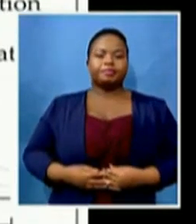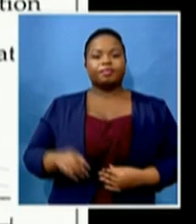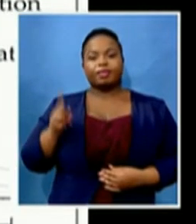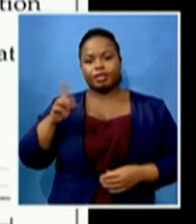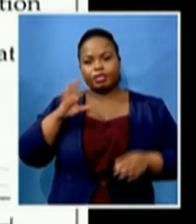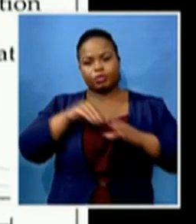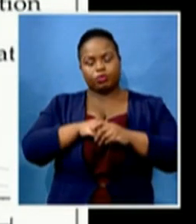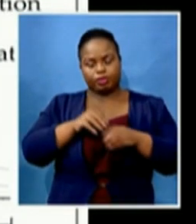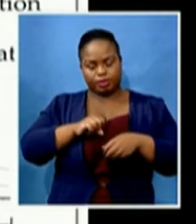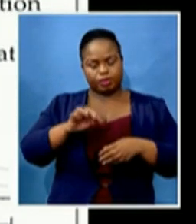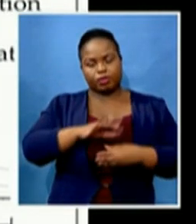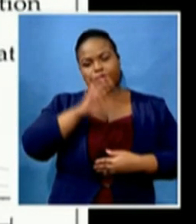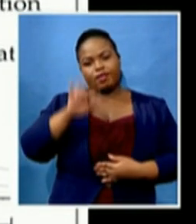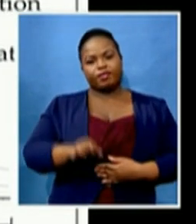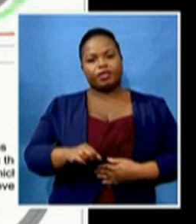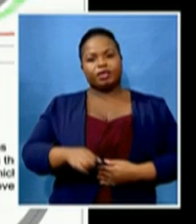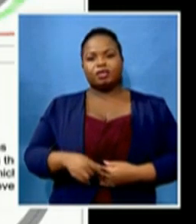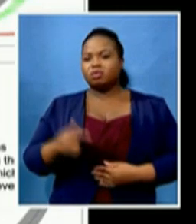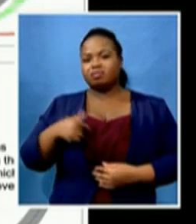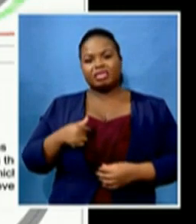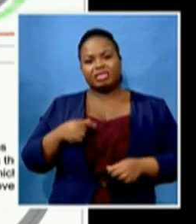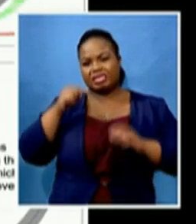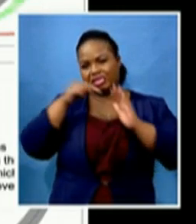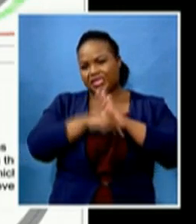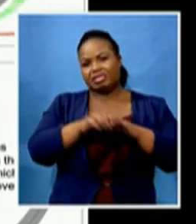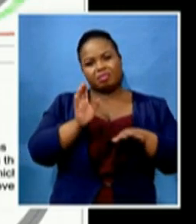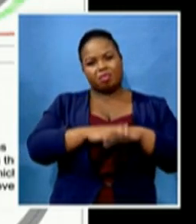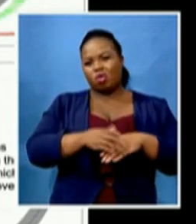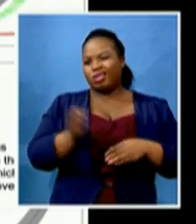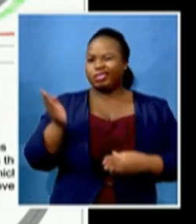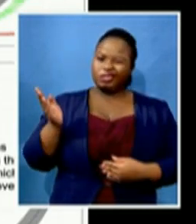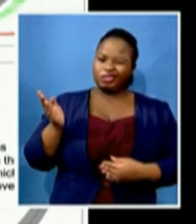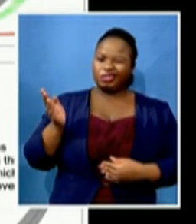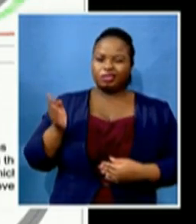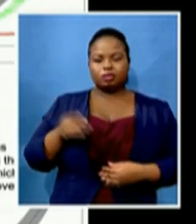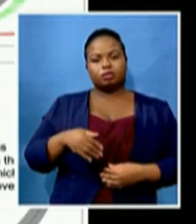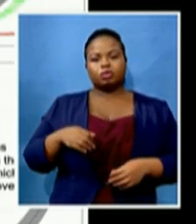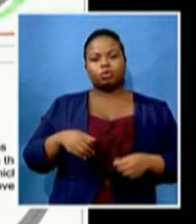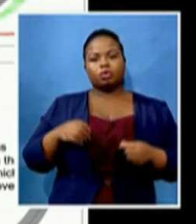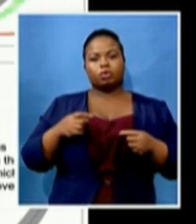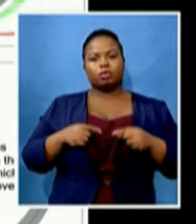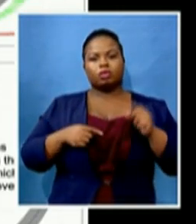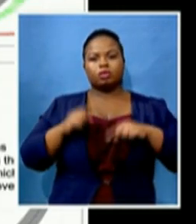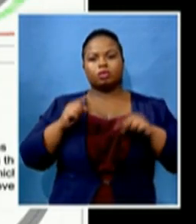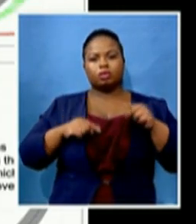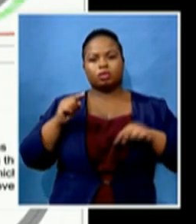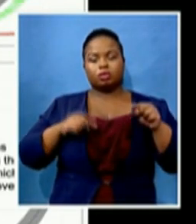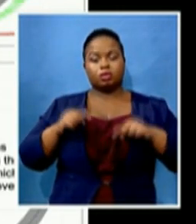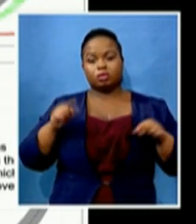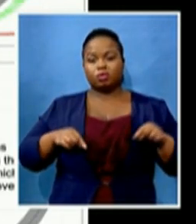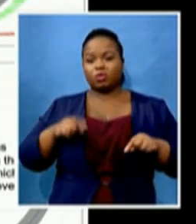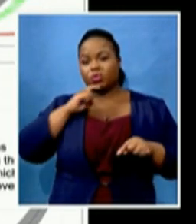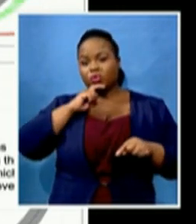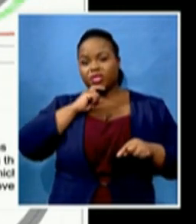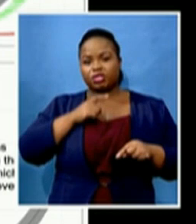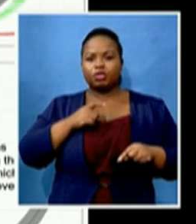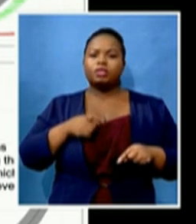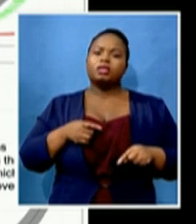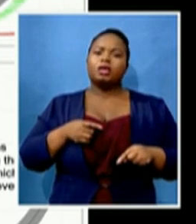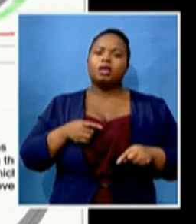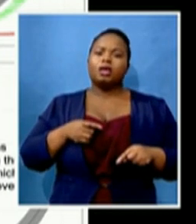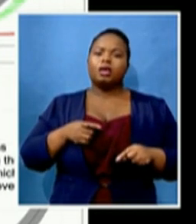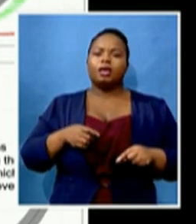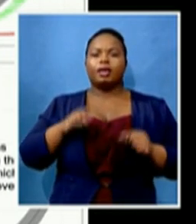into details here. This is a sophisticated Markov chain using Bayesian implementation of the model, where we are